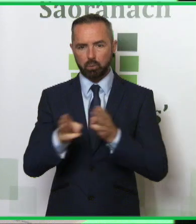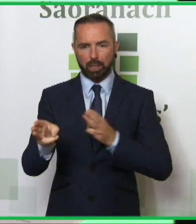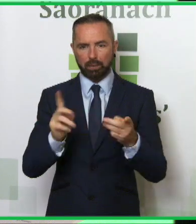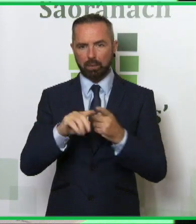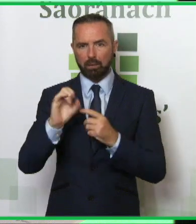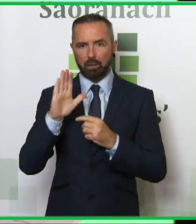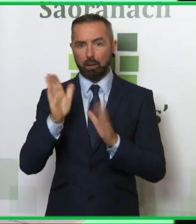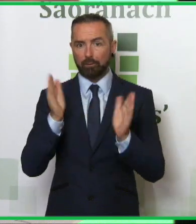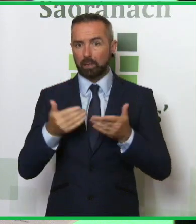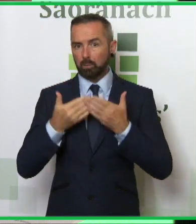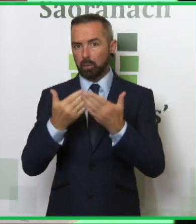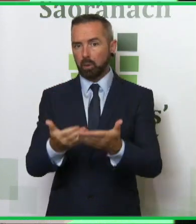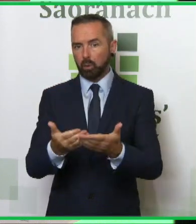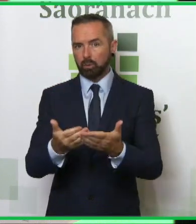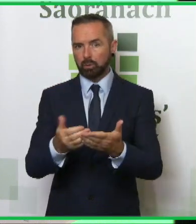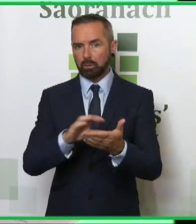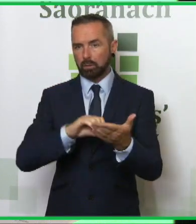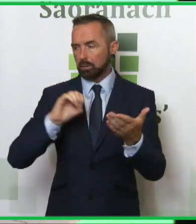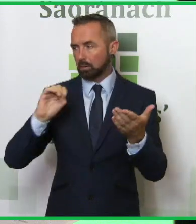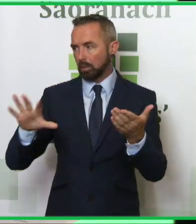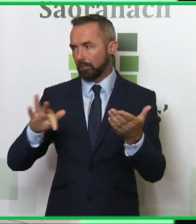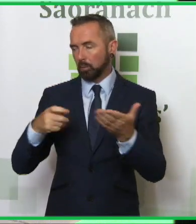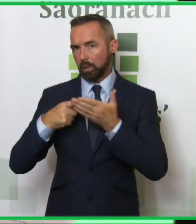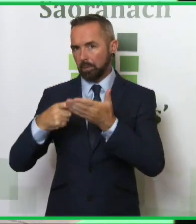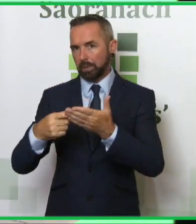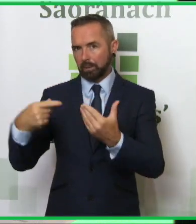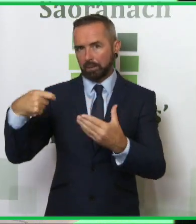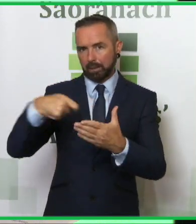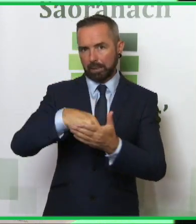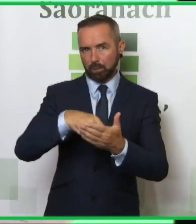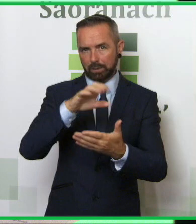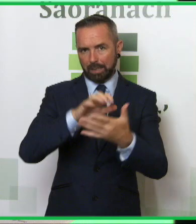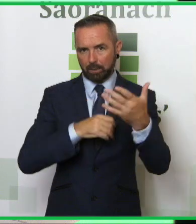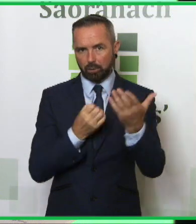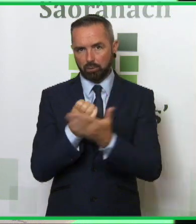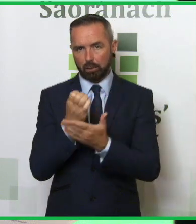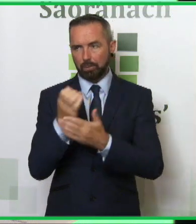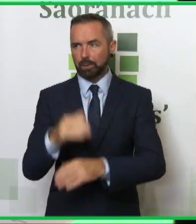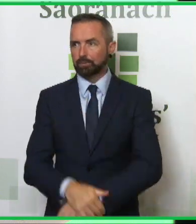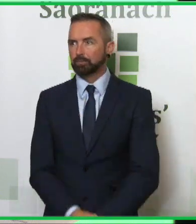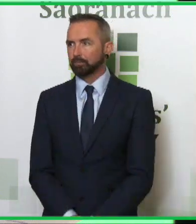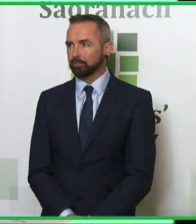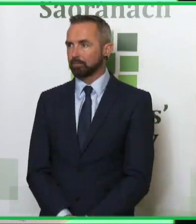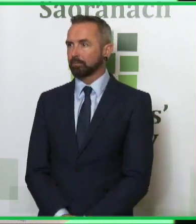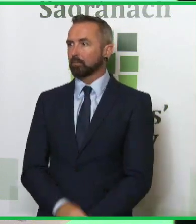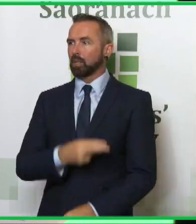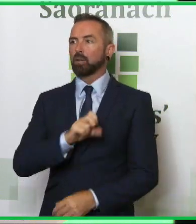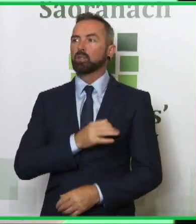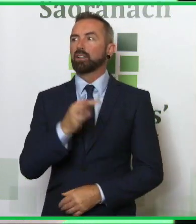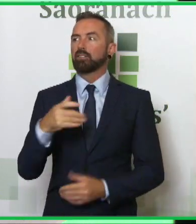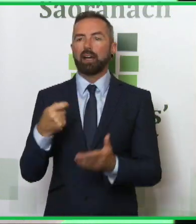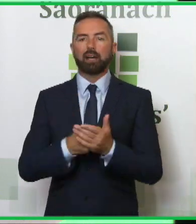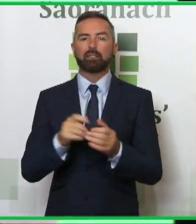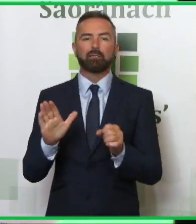Cathal is proposing that we take that out of the recommendation and put it into the text to describe it. I wasn't sure it's adding huge value in the